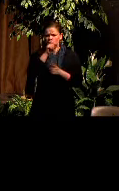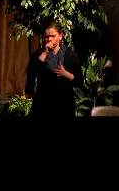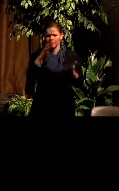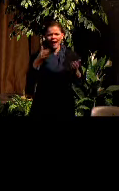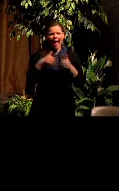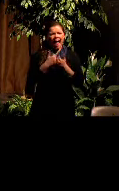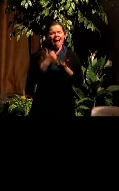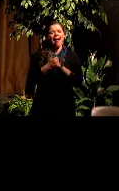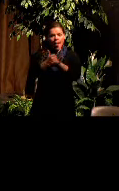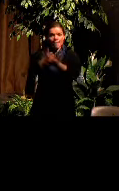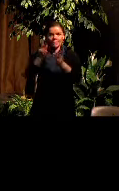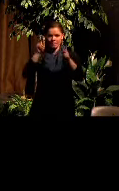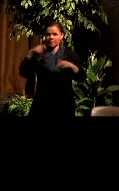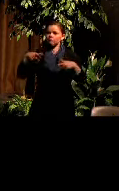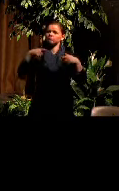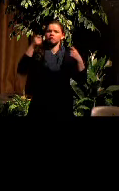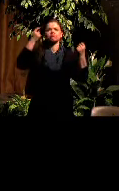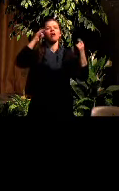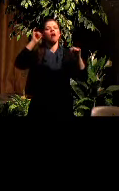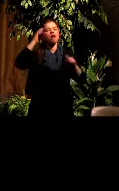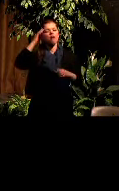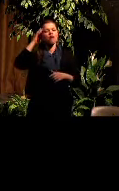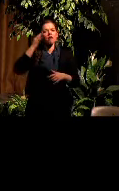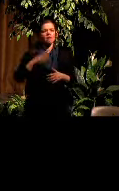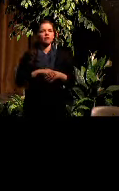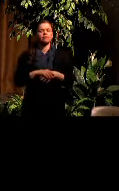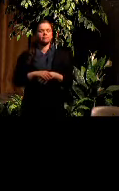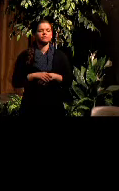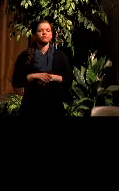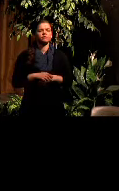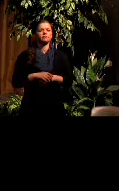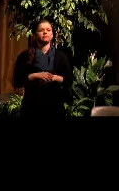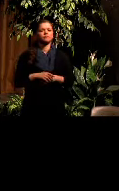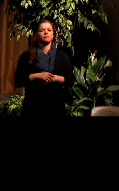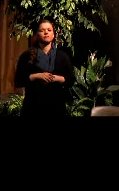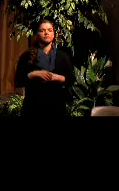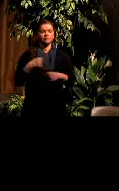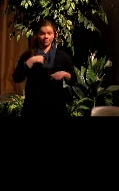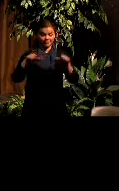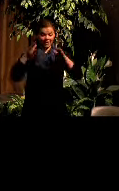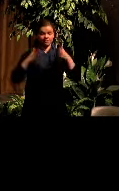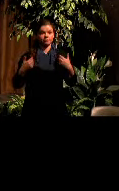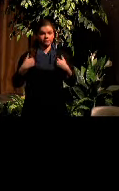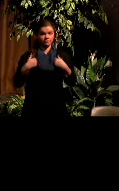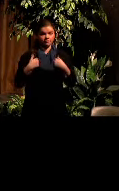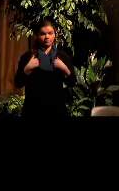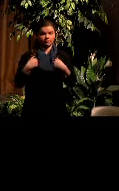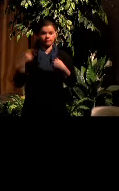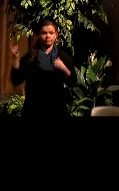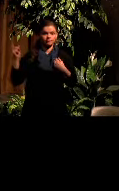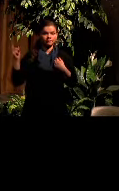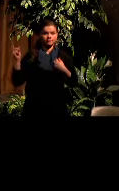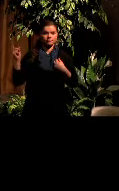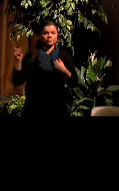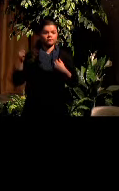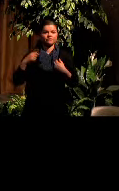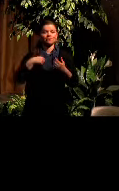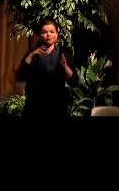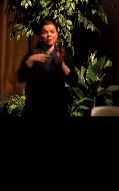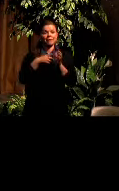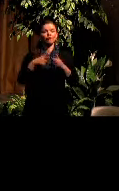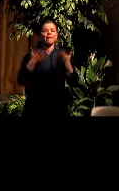give a talk like this, but I'm a scientist. And my role in the Smithsonian is really to provide the best science I can possibly